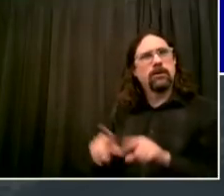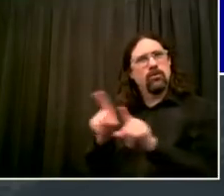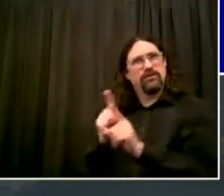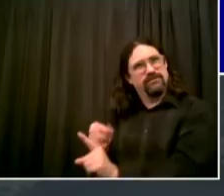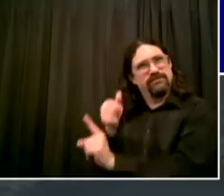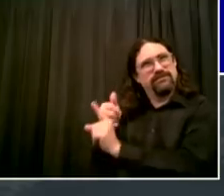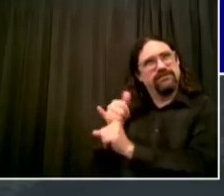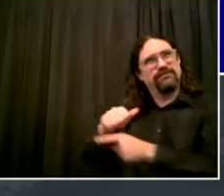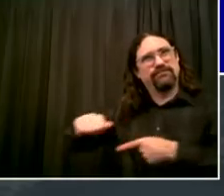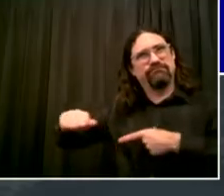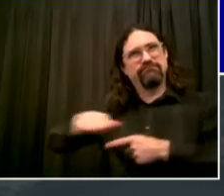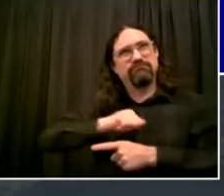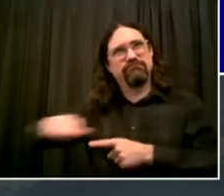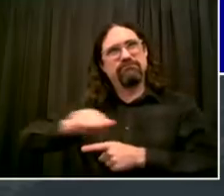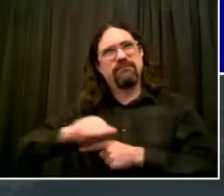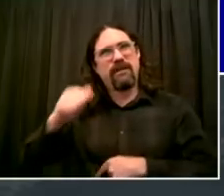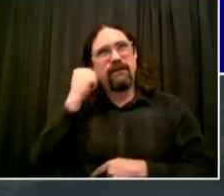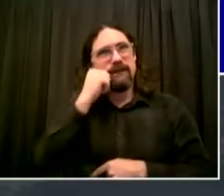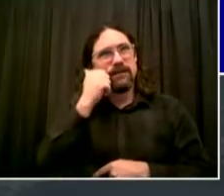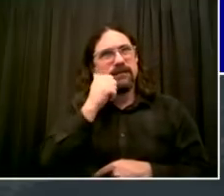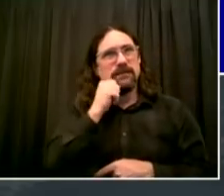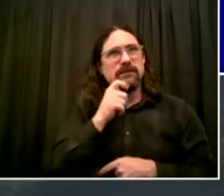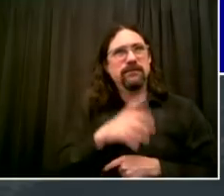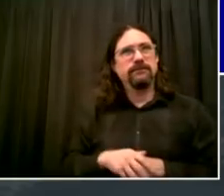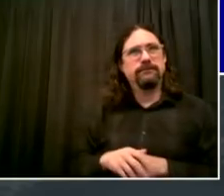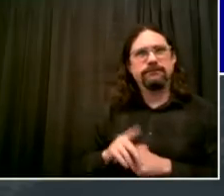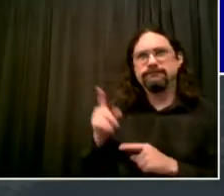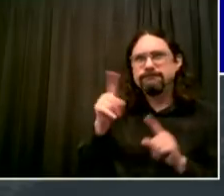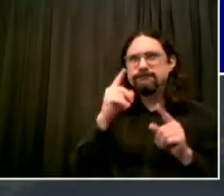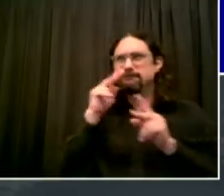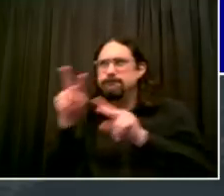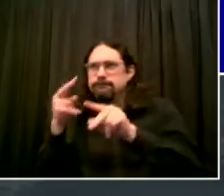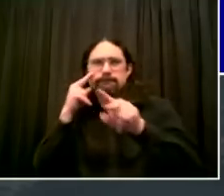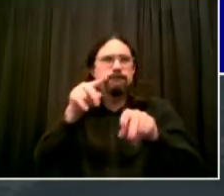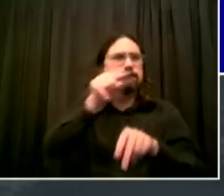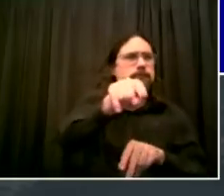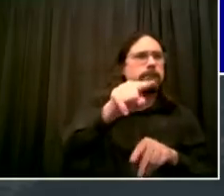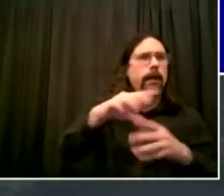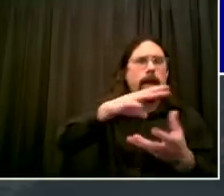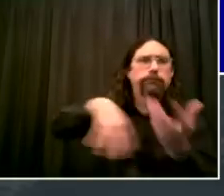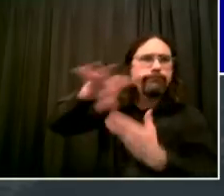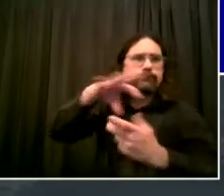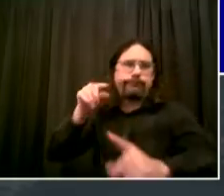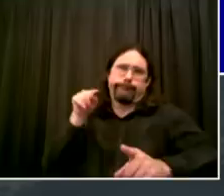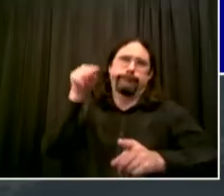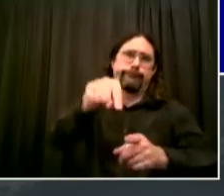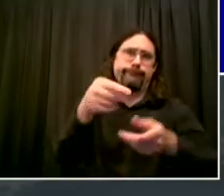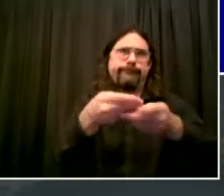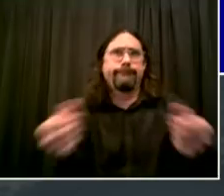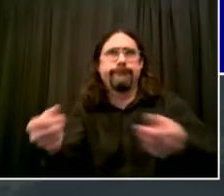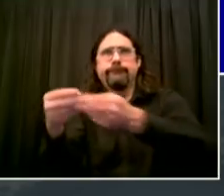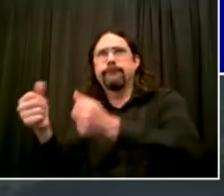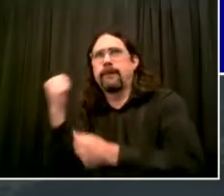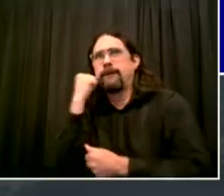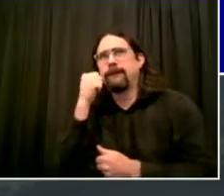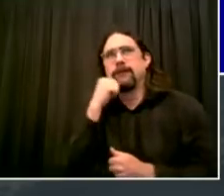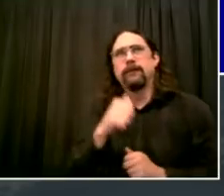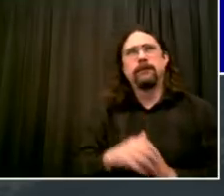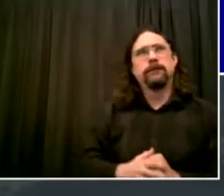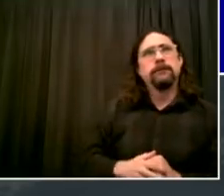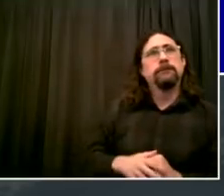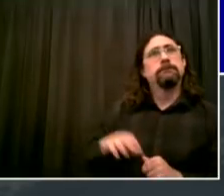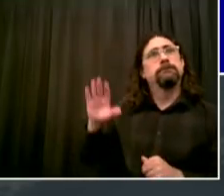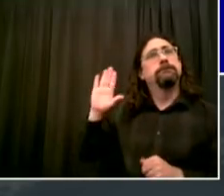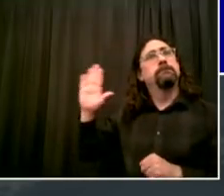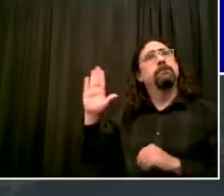the need is and makes a difference. Her organization, Life Camp, what a powerful name, Life Camp, for